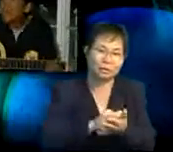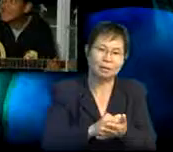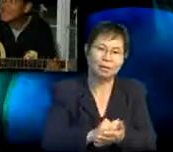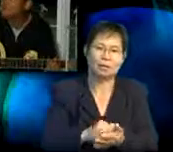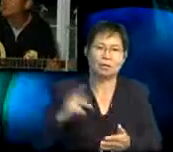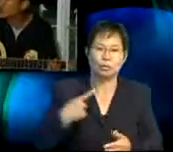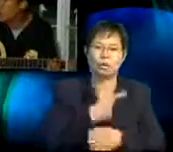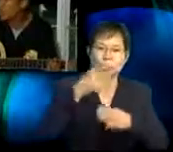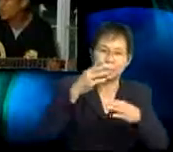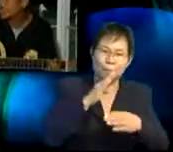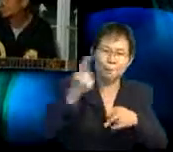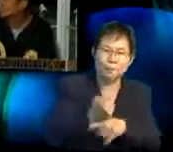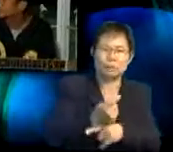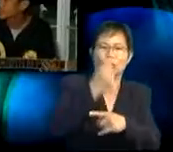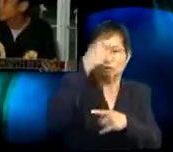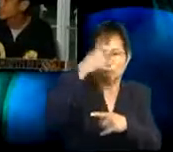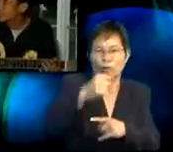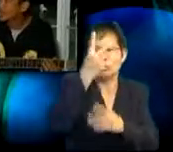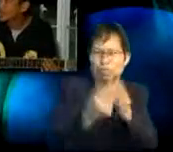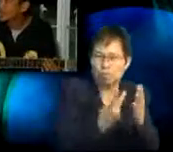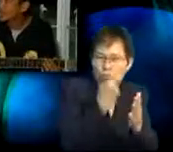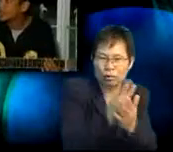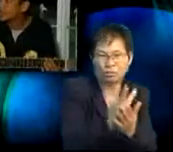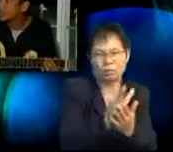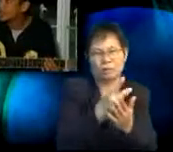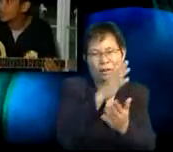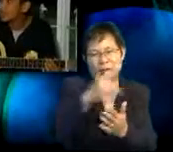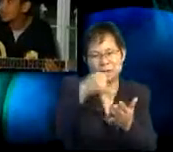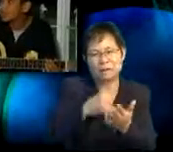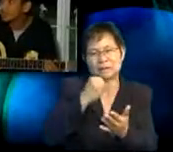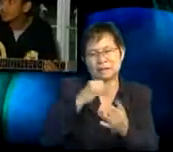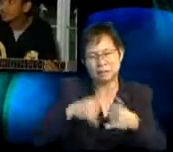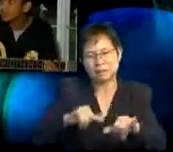We've been practicing for 2 hours and it still does not sound right.